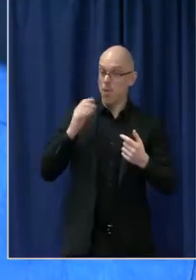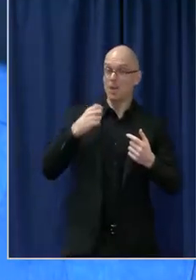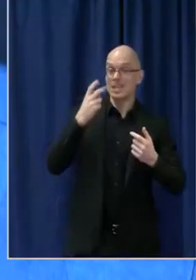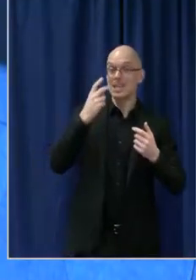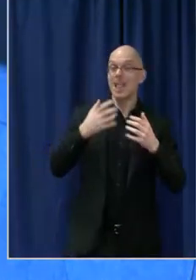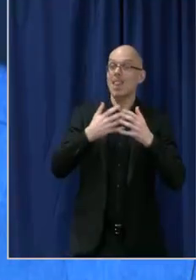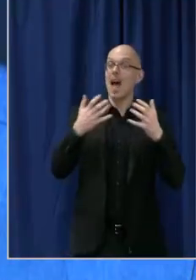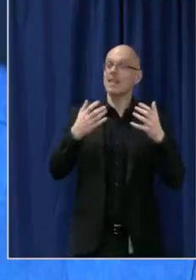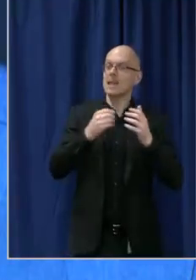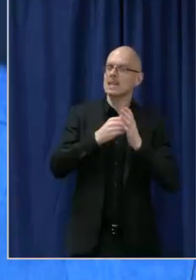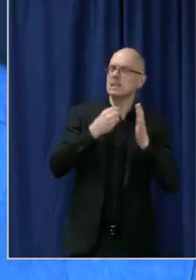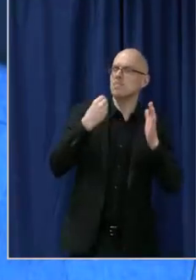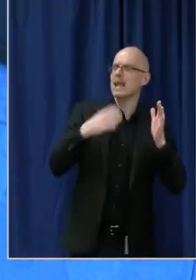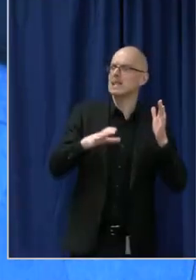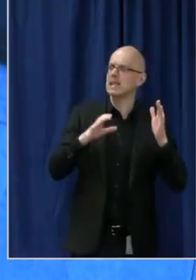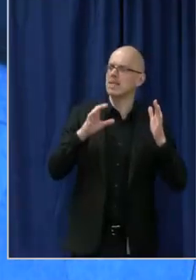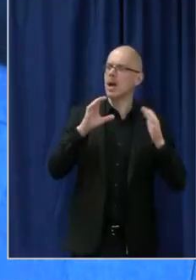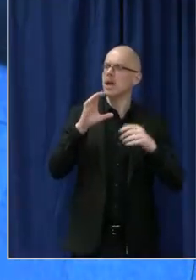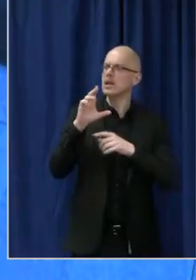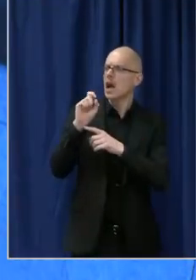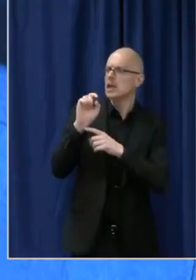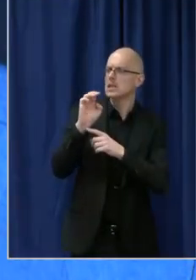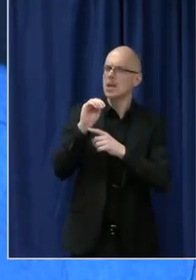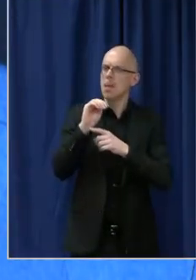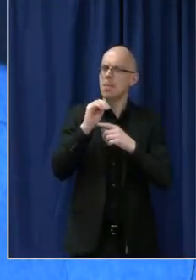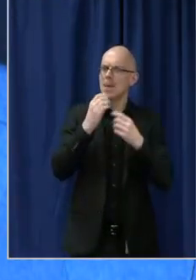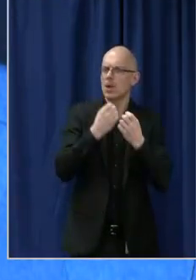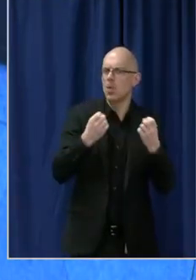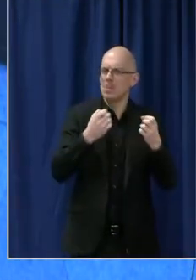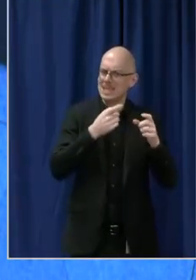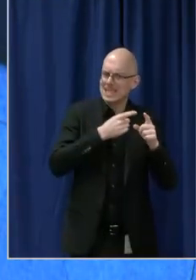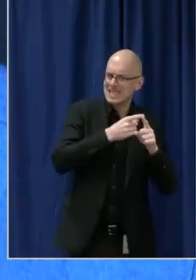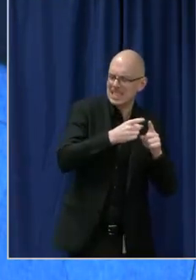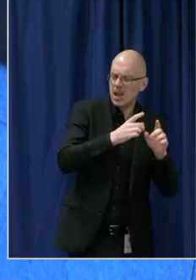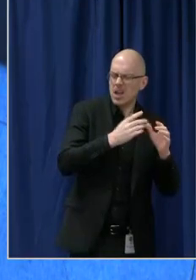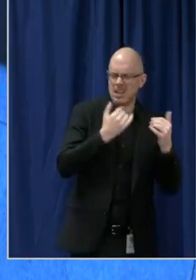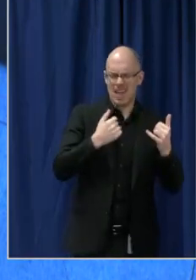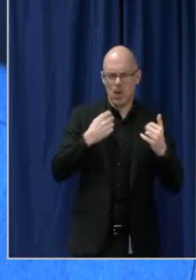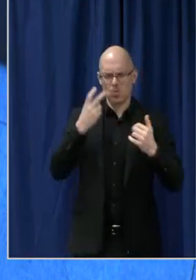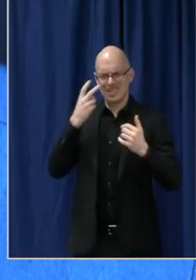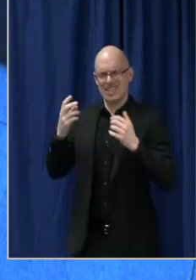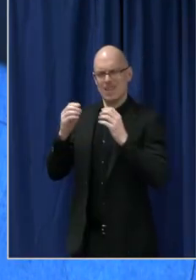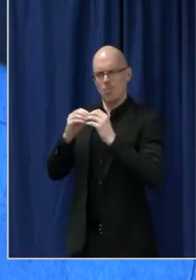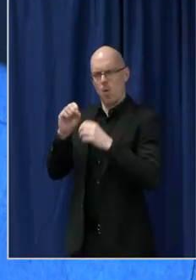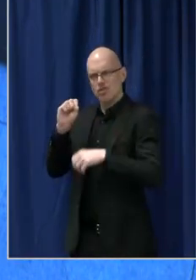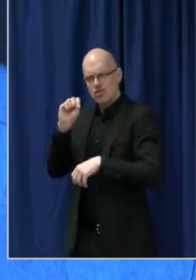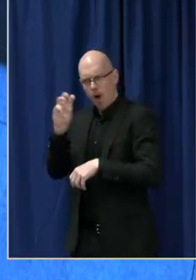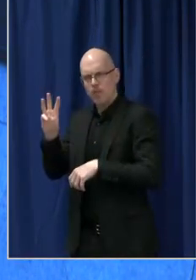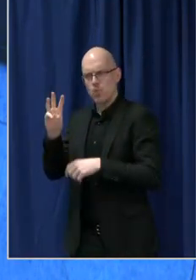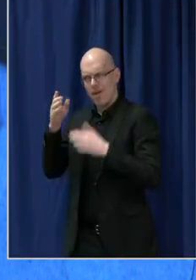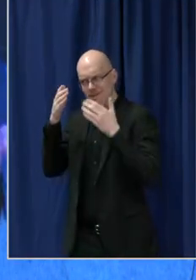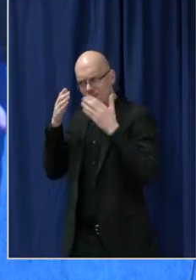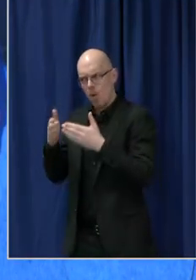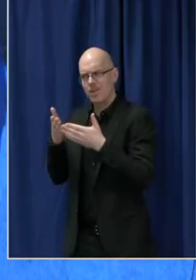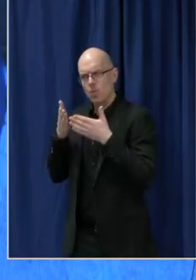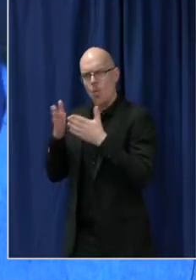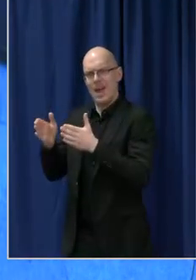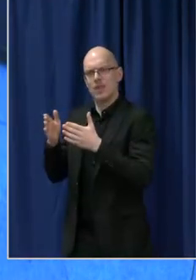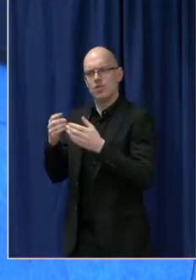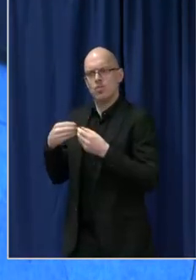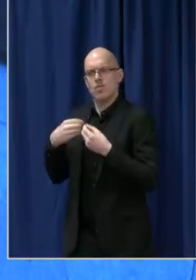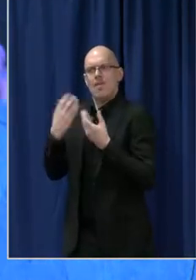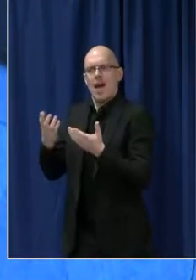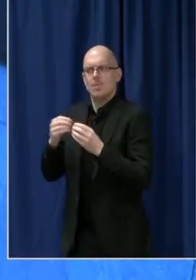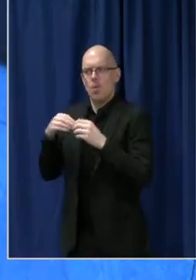cases, the ability to rely much more on software to drive accessibility features, I think that's something important. But of course, there